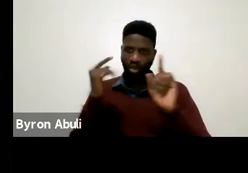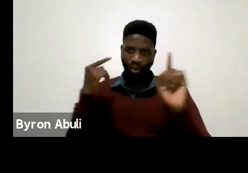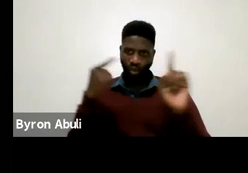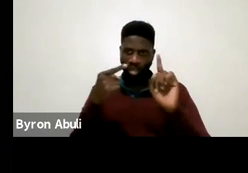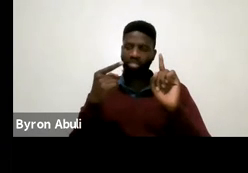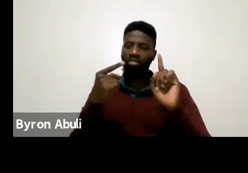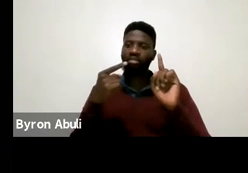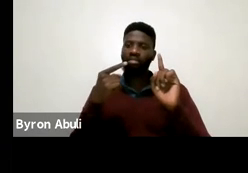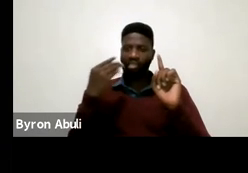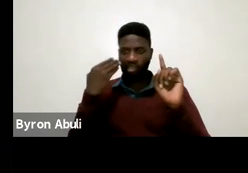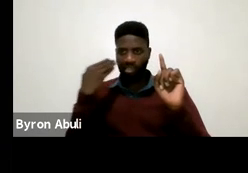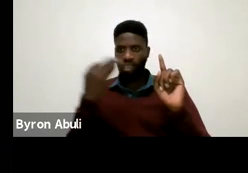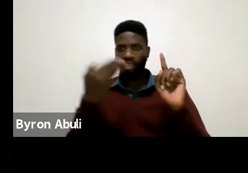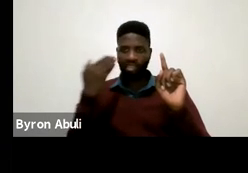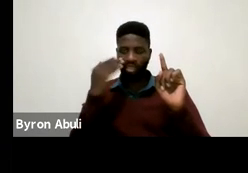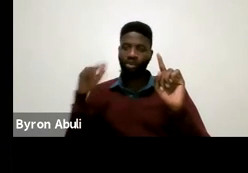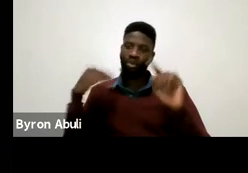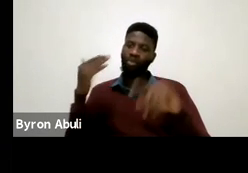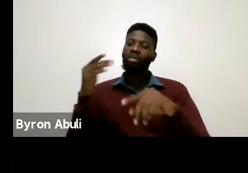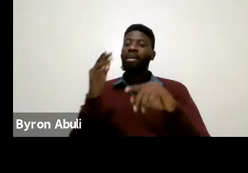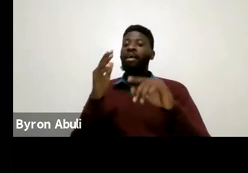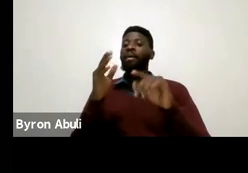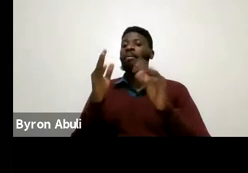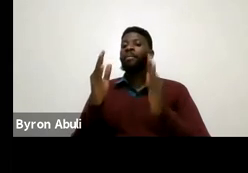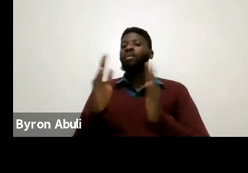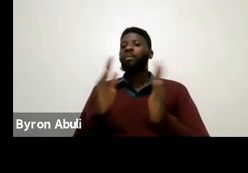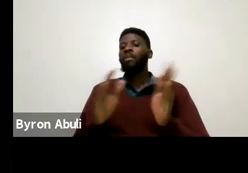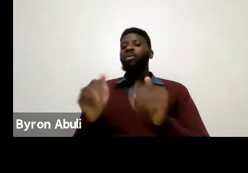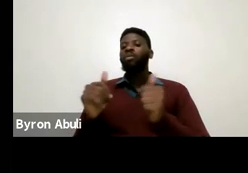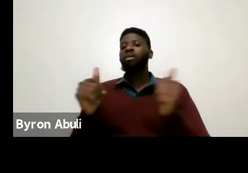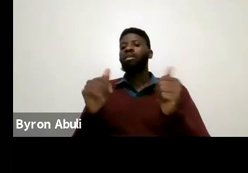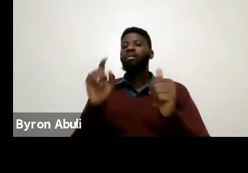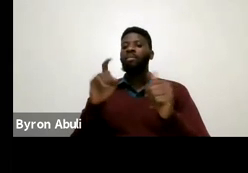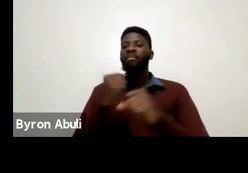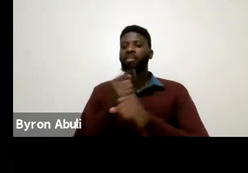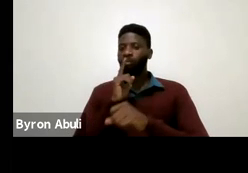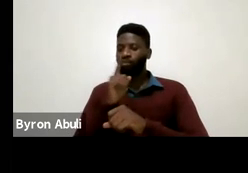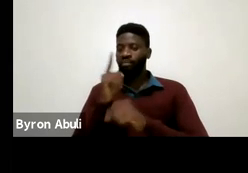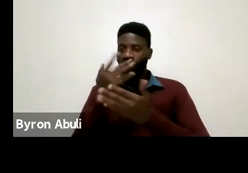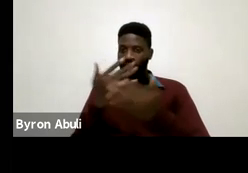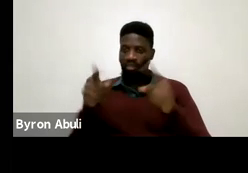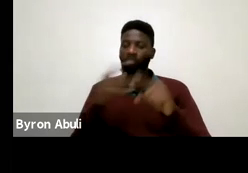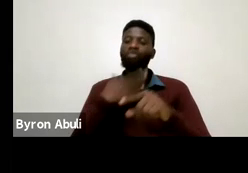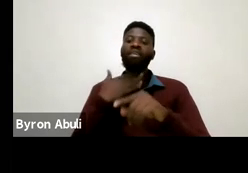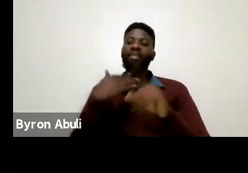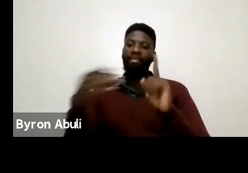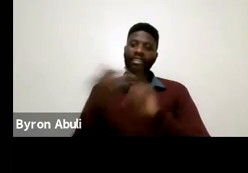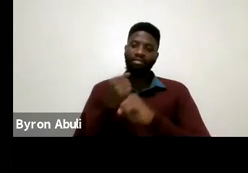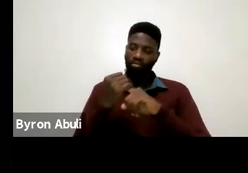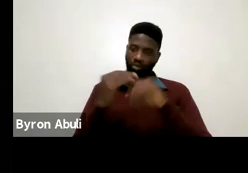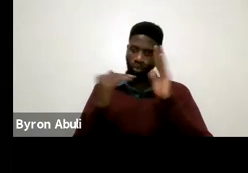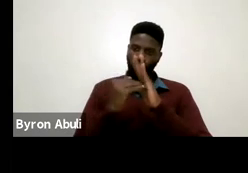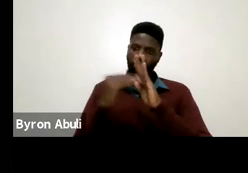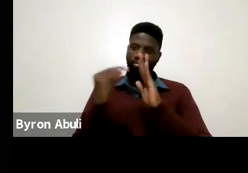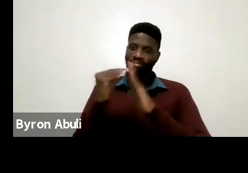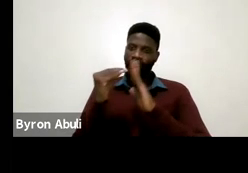basis. A good planner, a good strategist ensures that the things you want to achieve are on top of your list. They